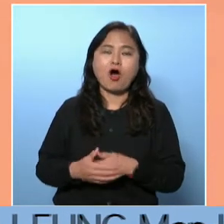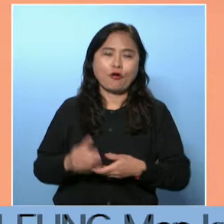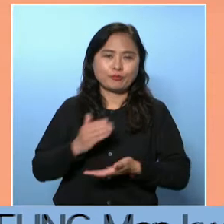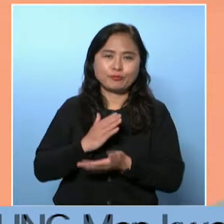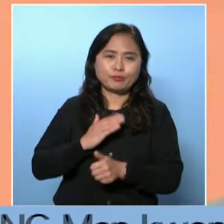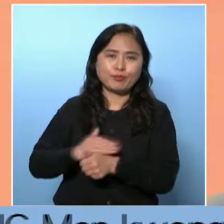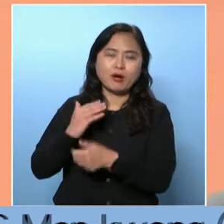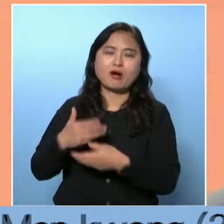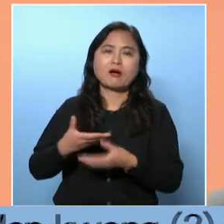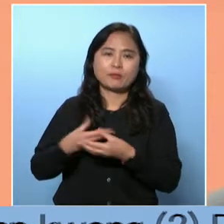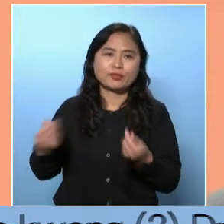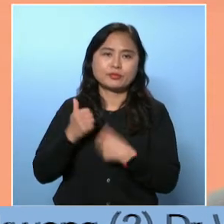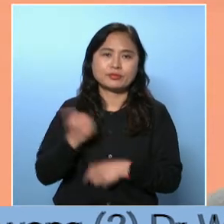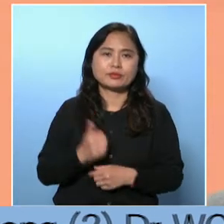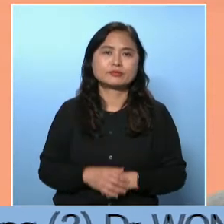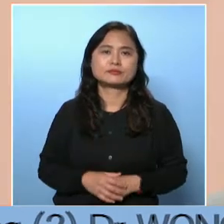triumph